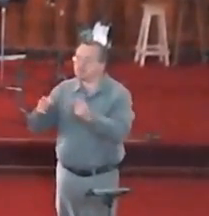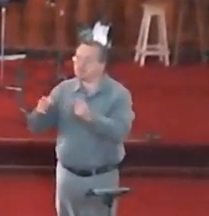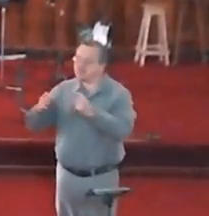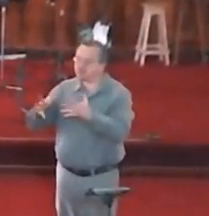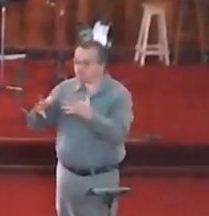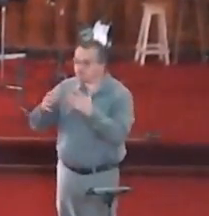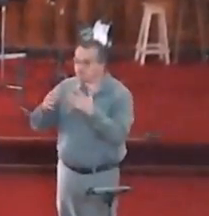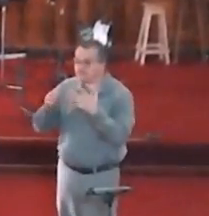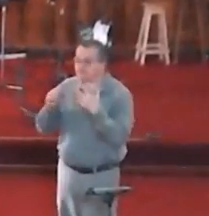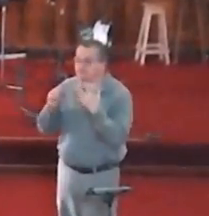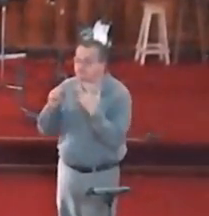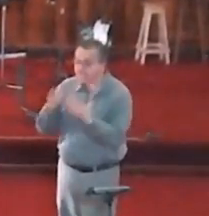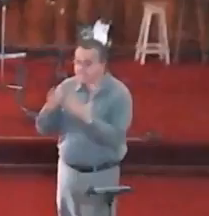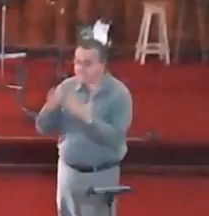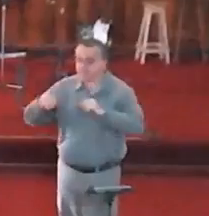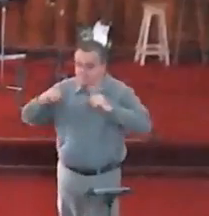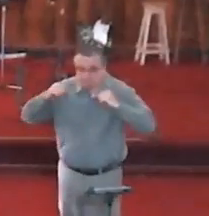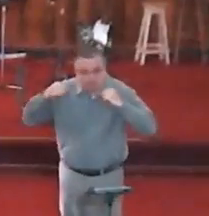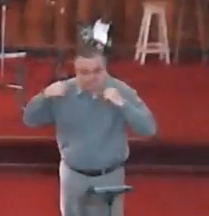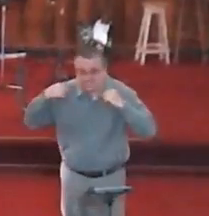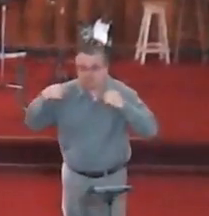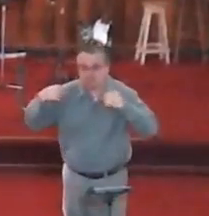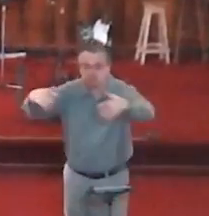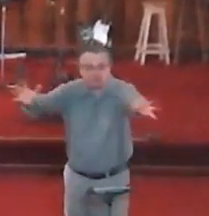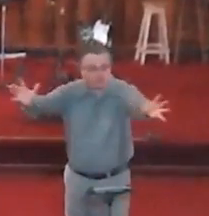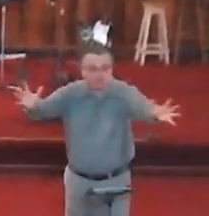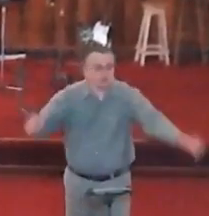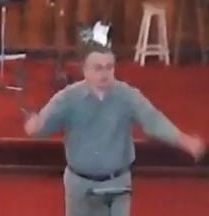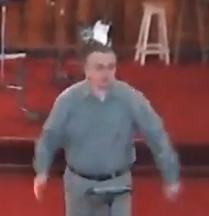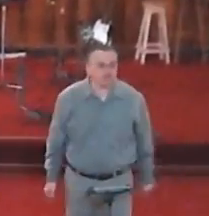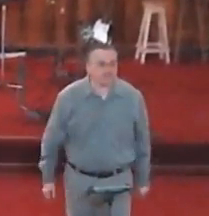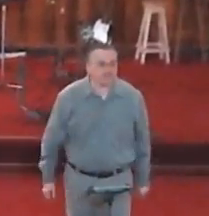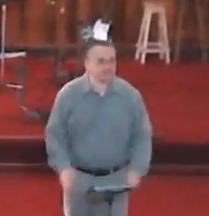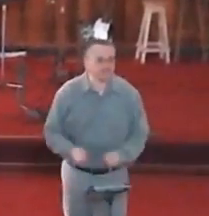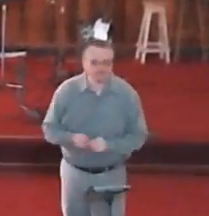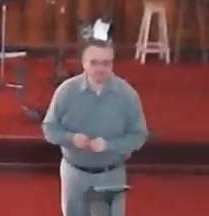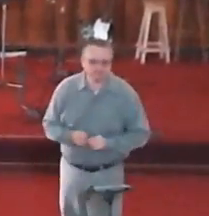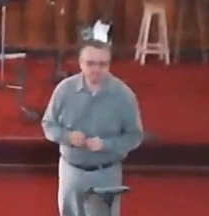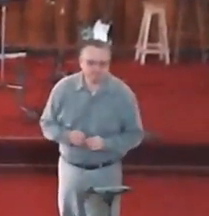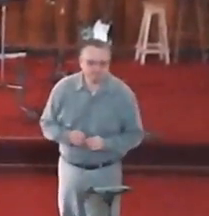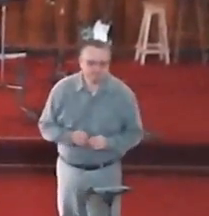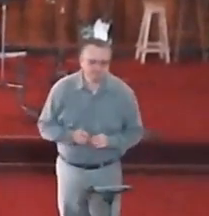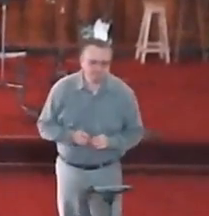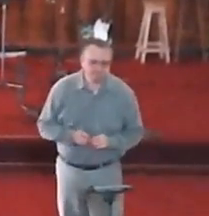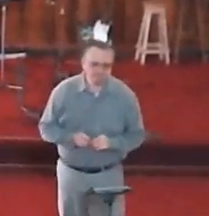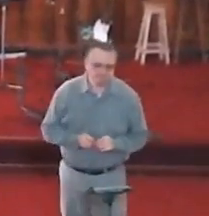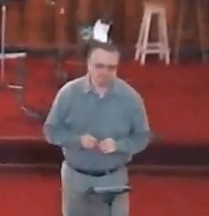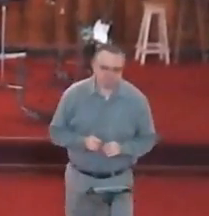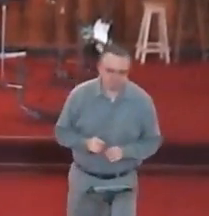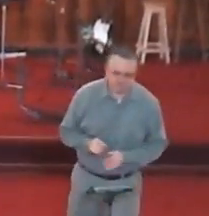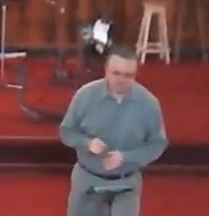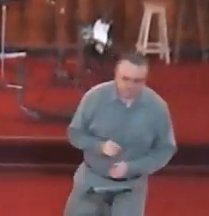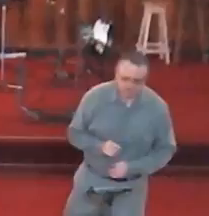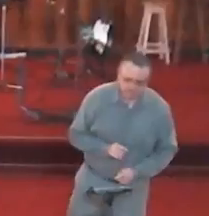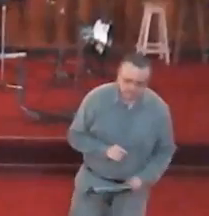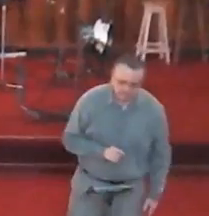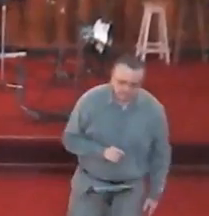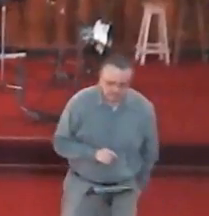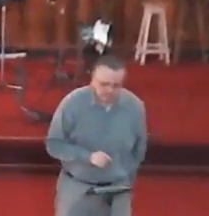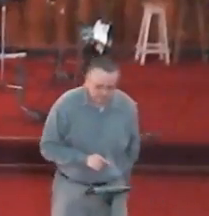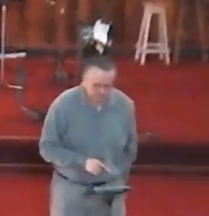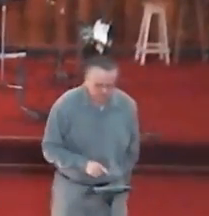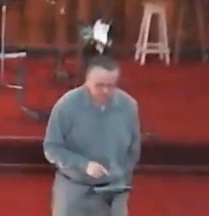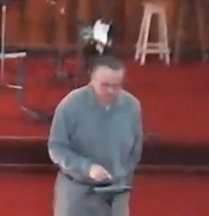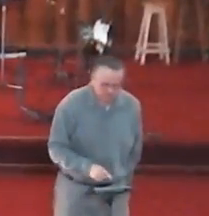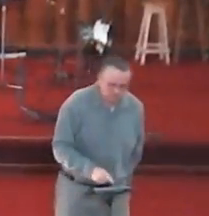encendida por el infierno y le prende fuego a todo el curso de la vida. James also says that the tongue can be set on fire